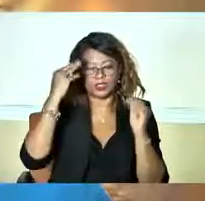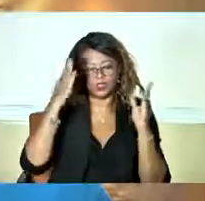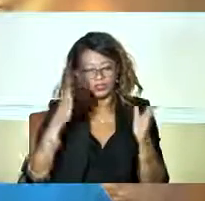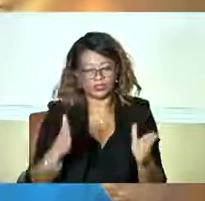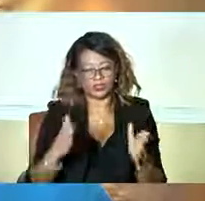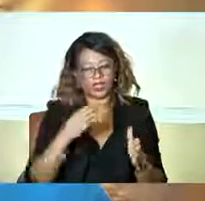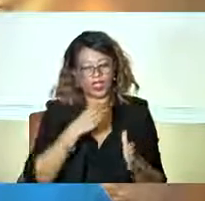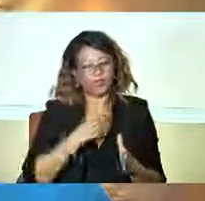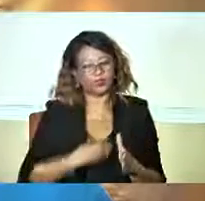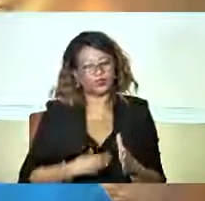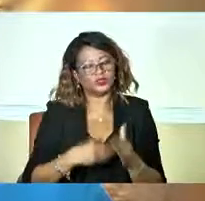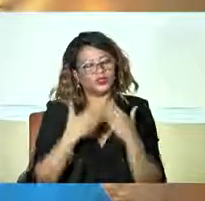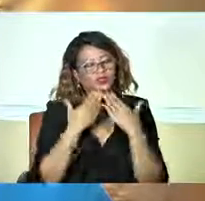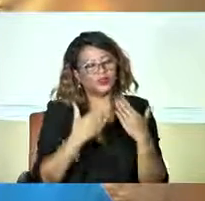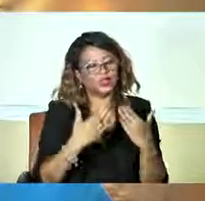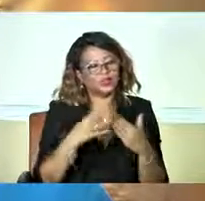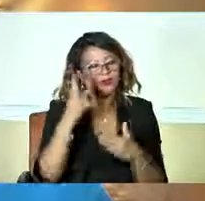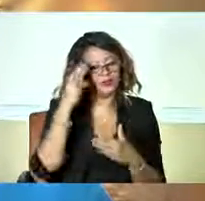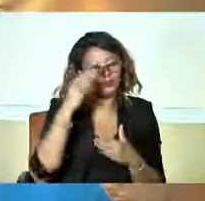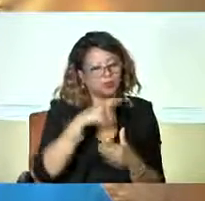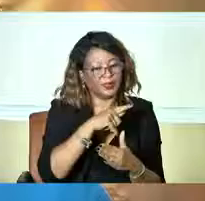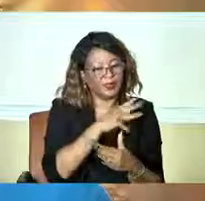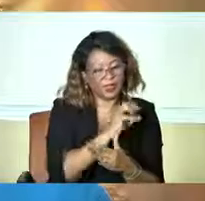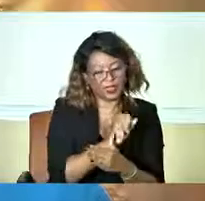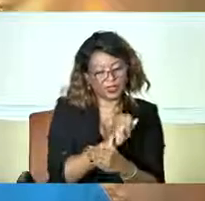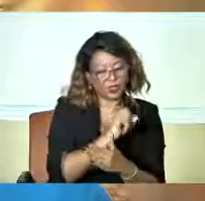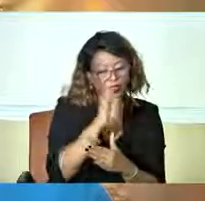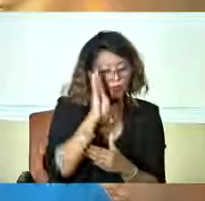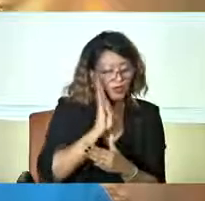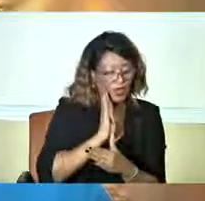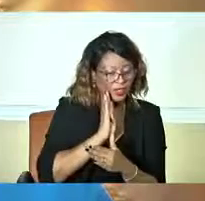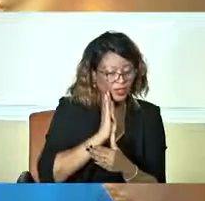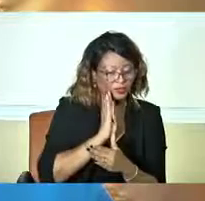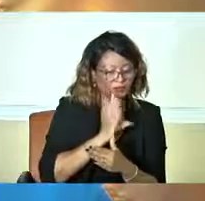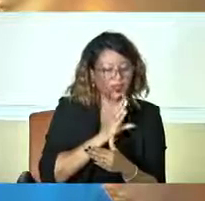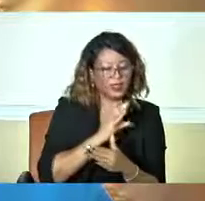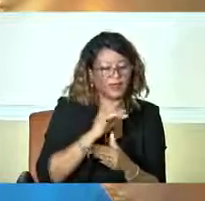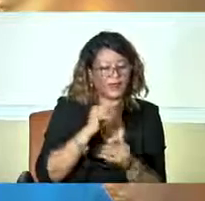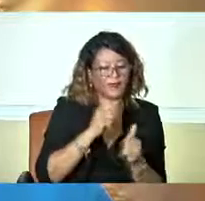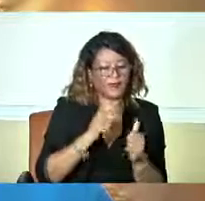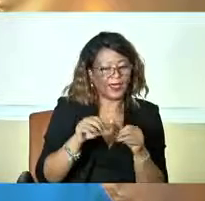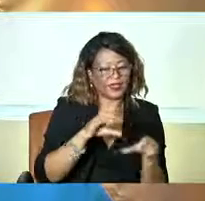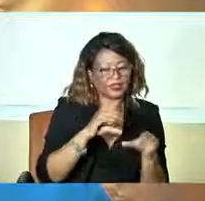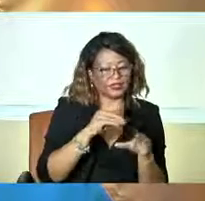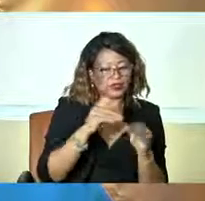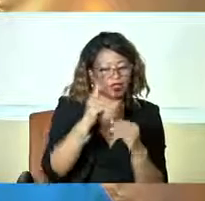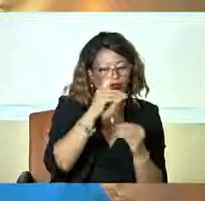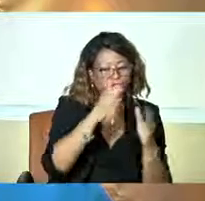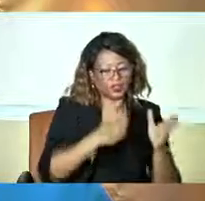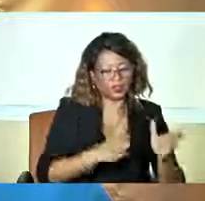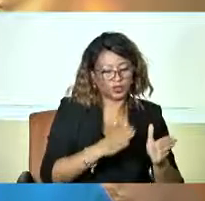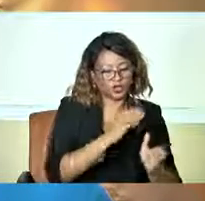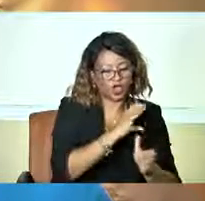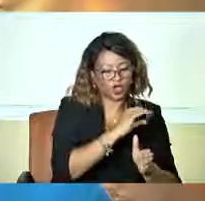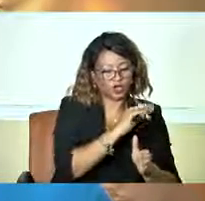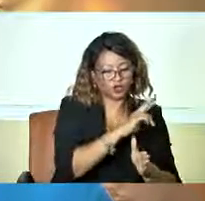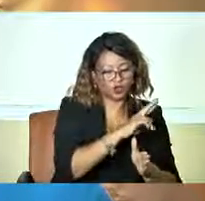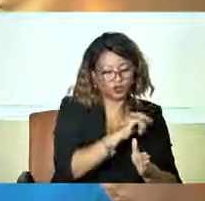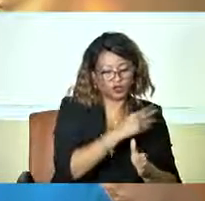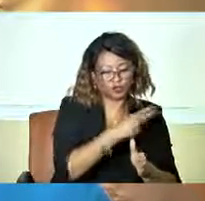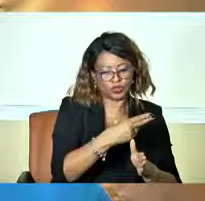I wish to thank Permanent Secretary Brown, Acting Director Carol Roach, and